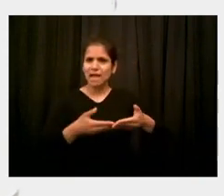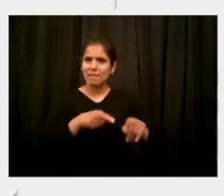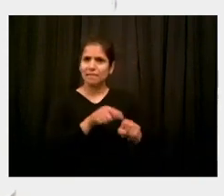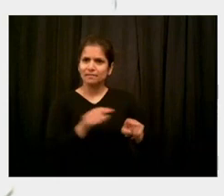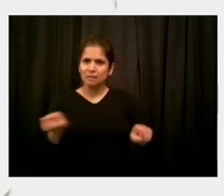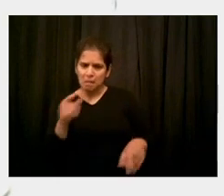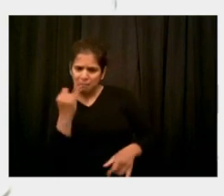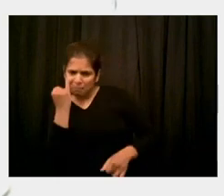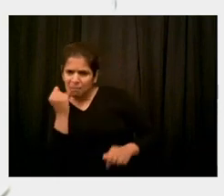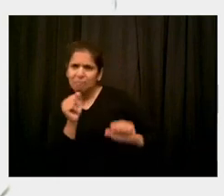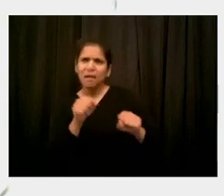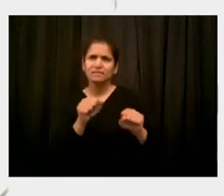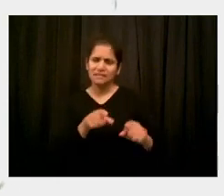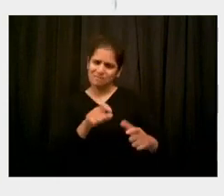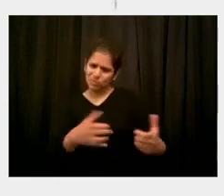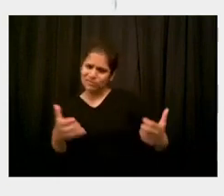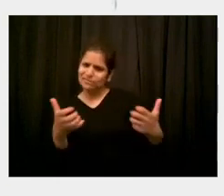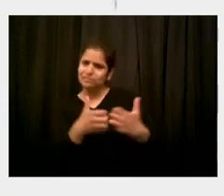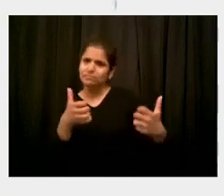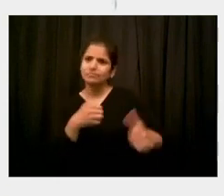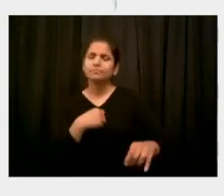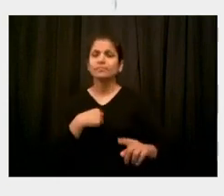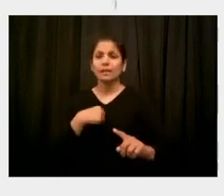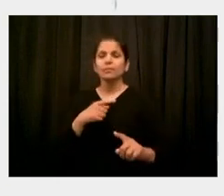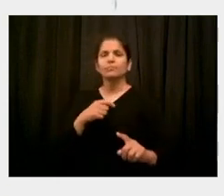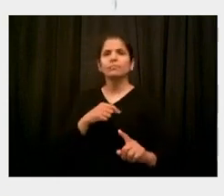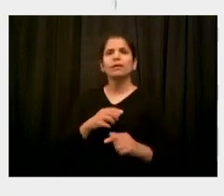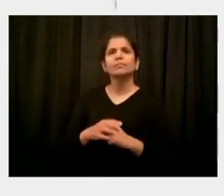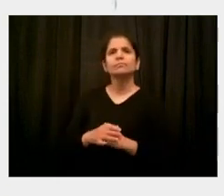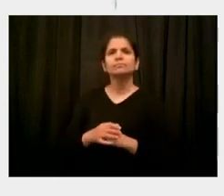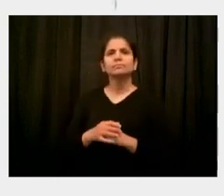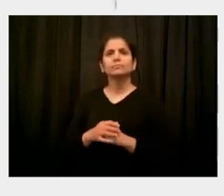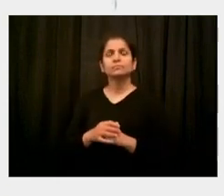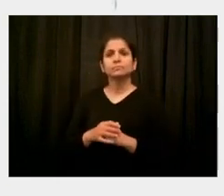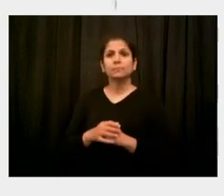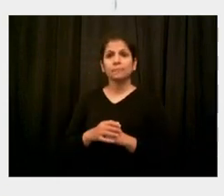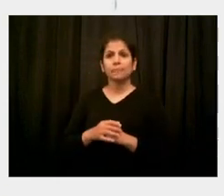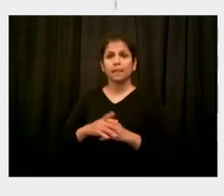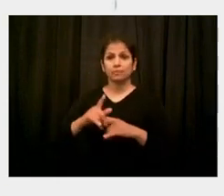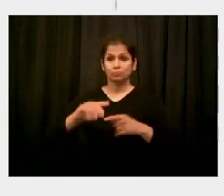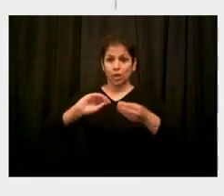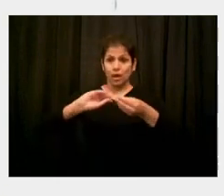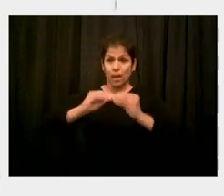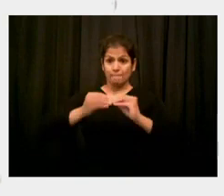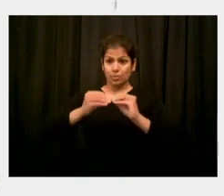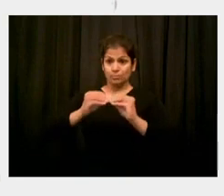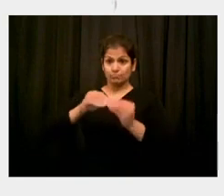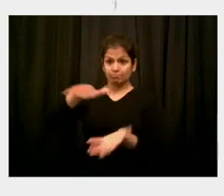in children. The number of confirmed cases that we have are up to